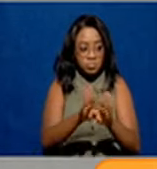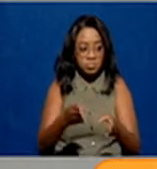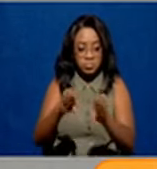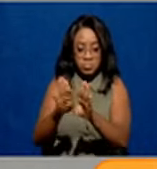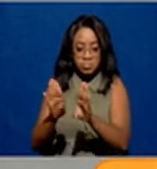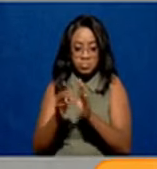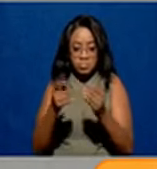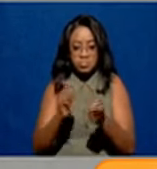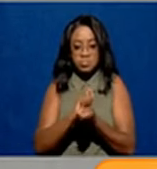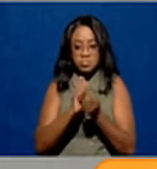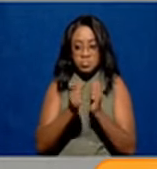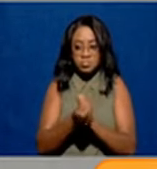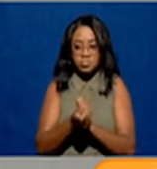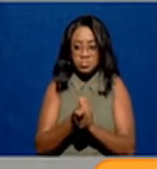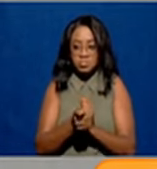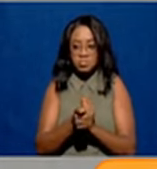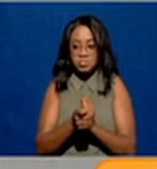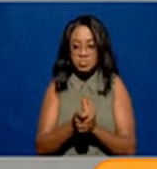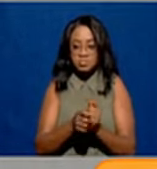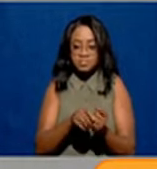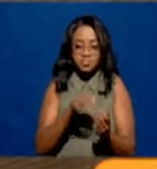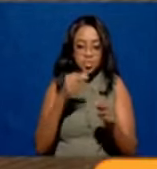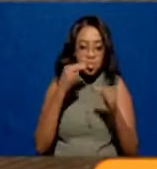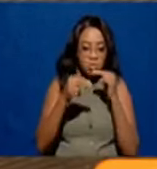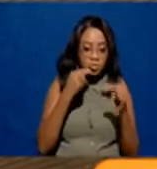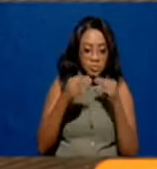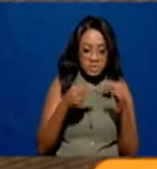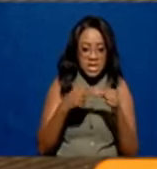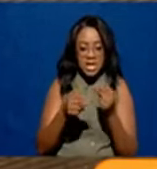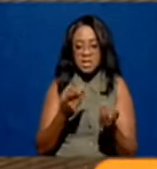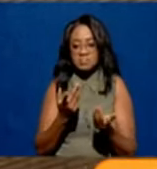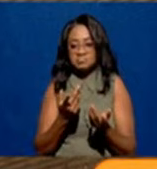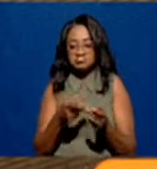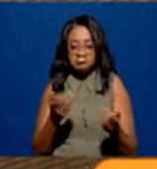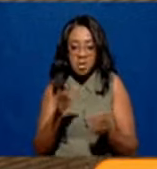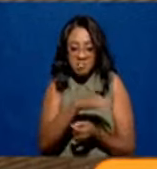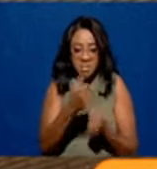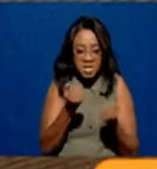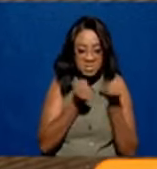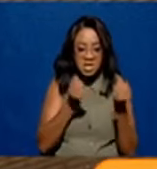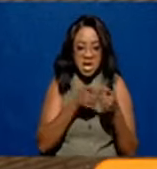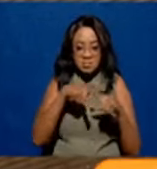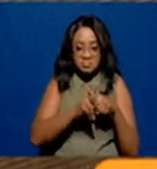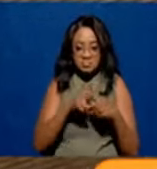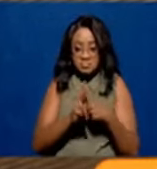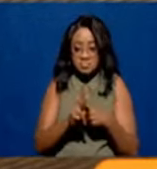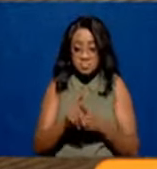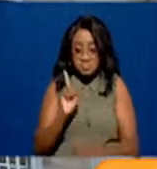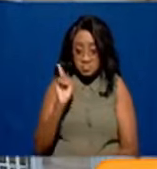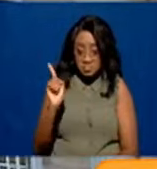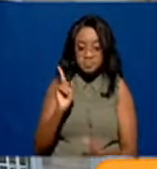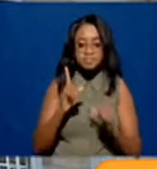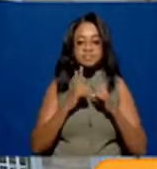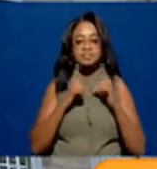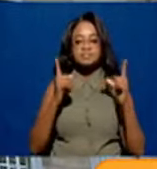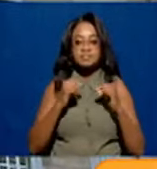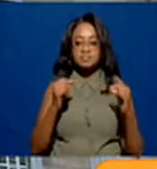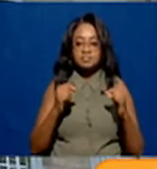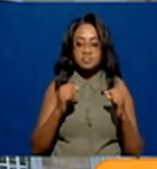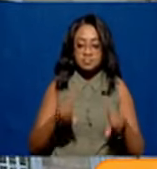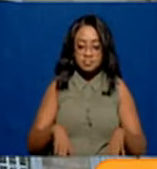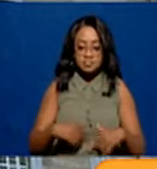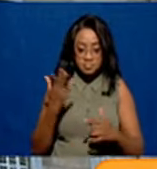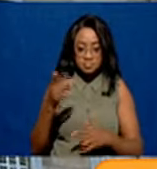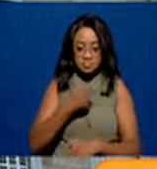into garages and restaurants. Father Onesmus Muthoka is a Kenyan priest who lived in Catalonia,